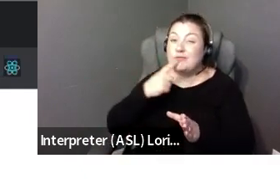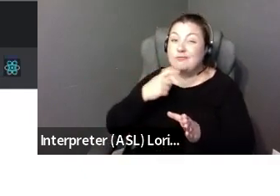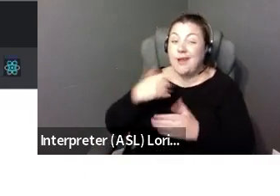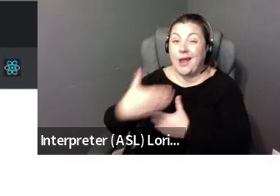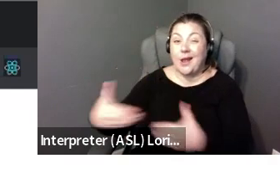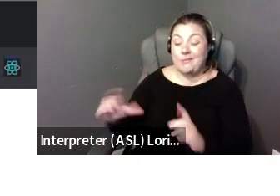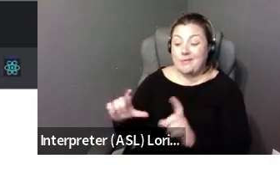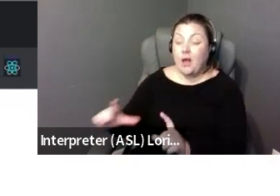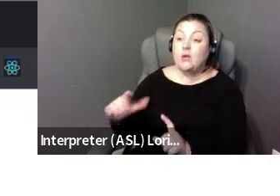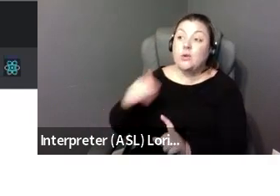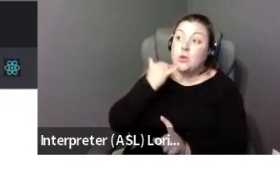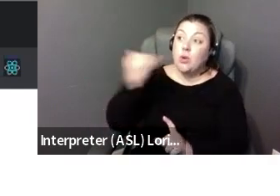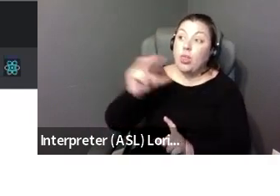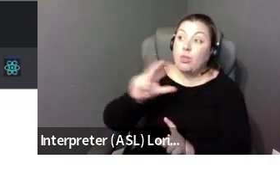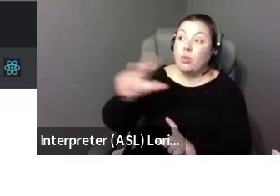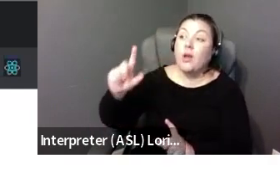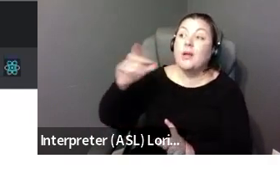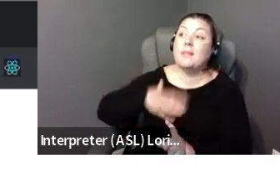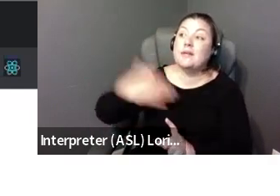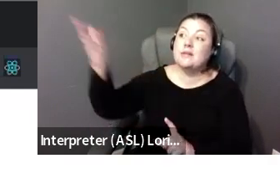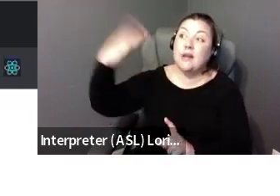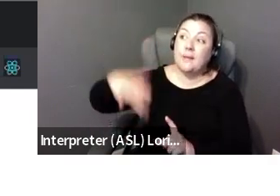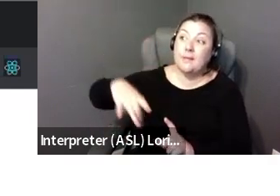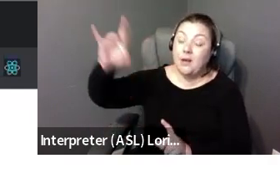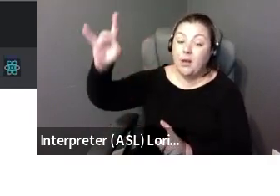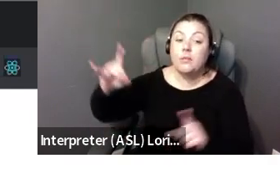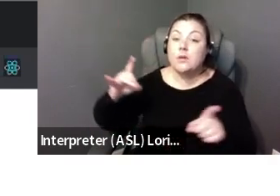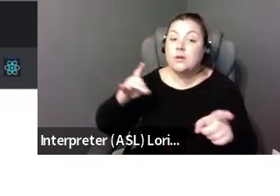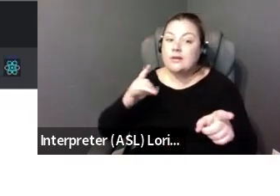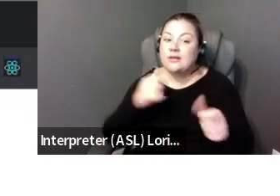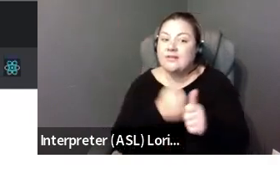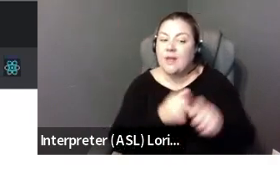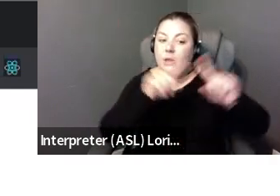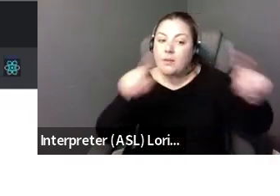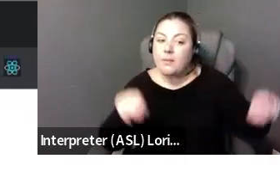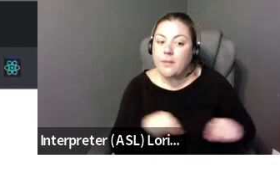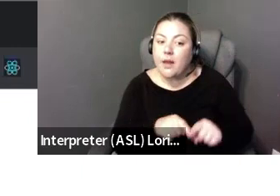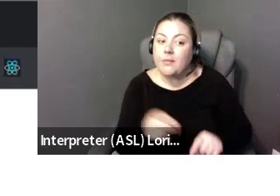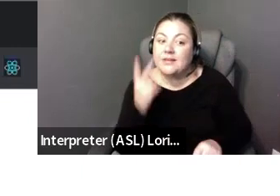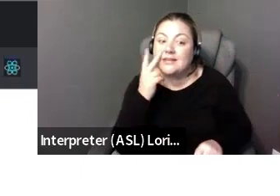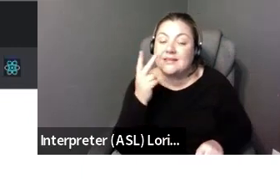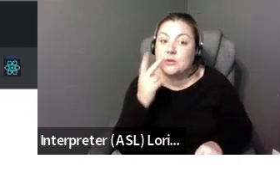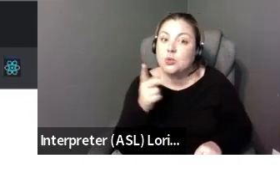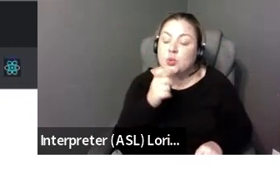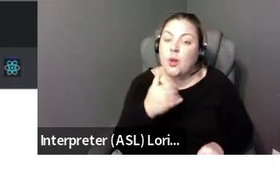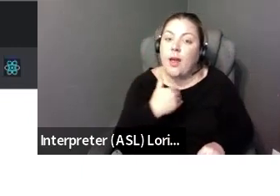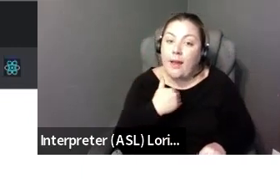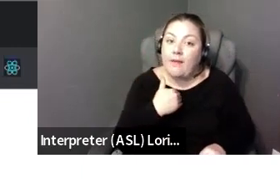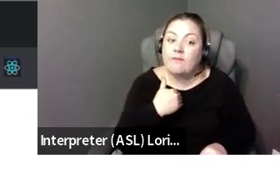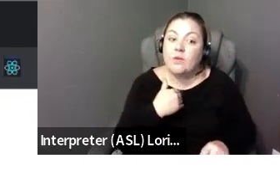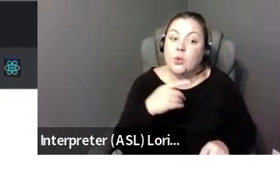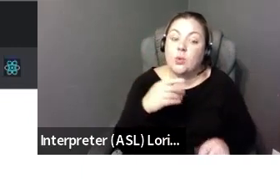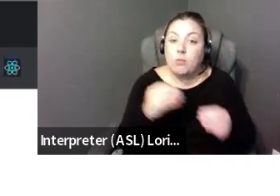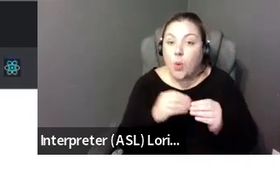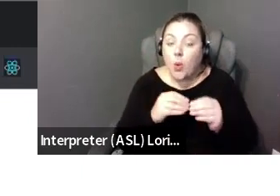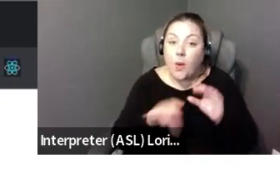neighborhoods have more requests than others. If you look at the city of Boston as a whole, you can't see the